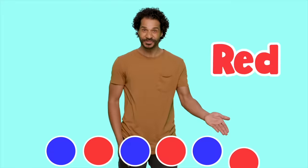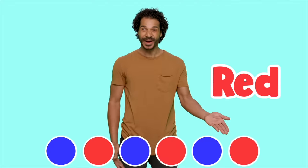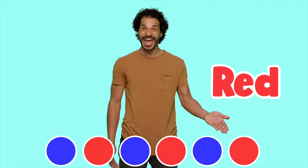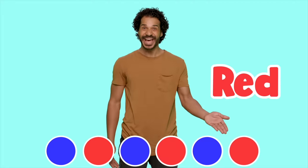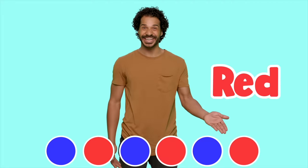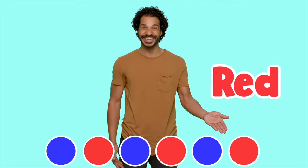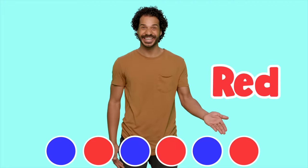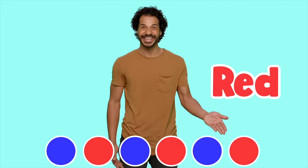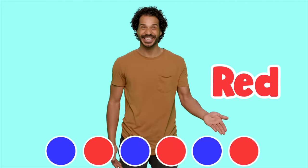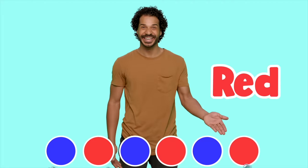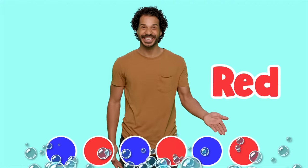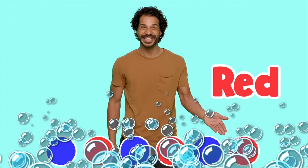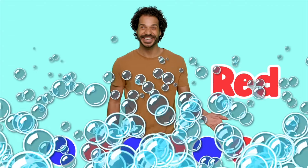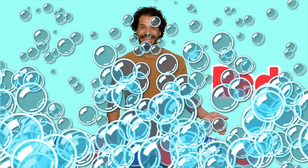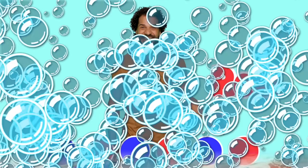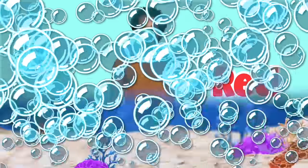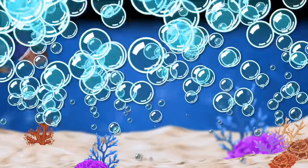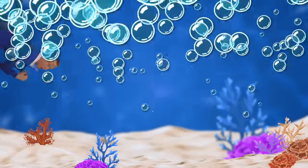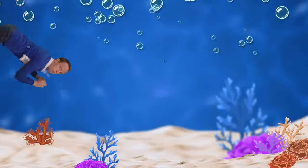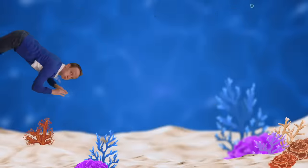Yeah, red!